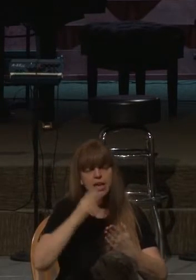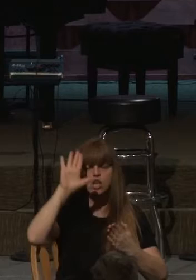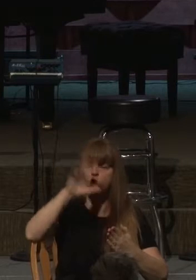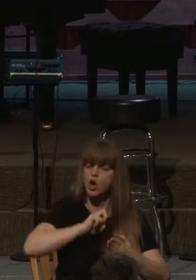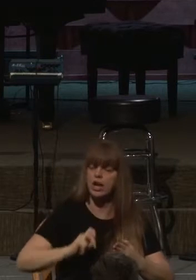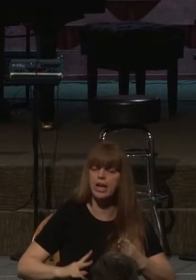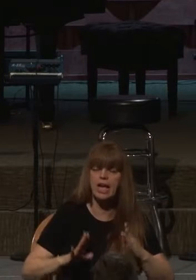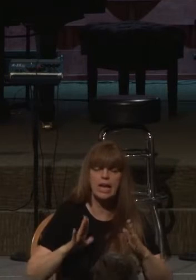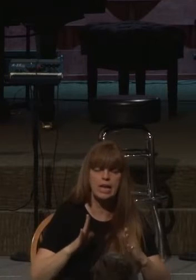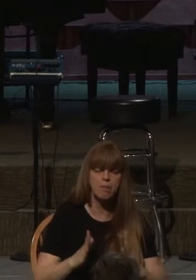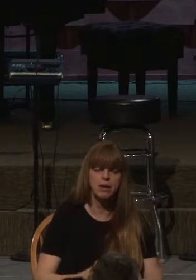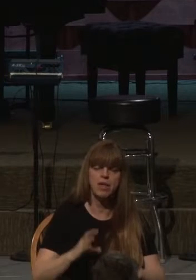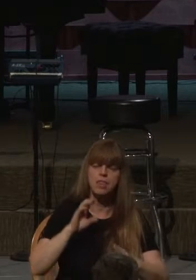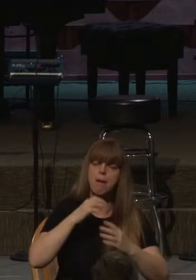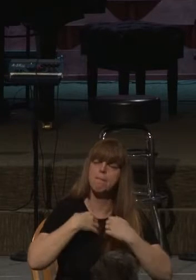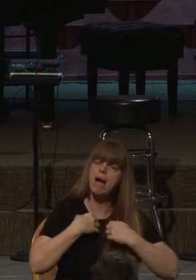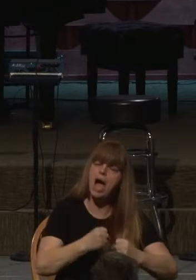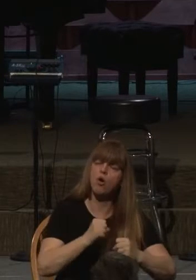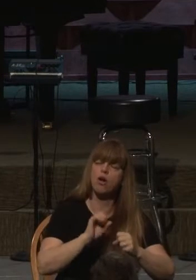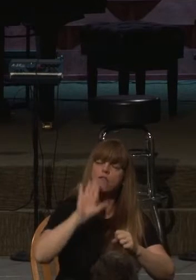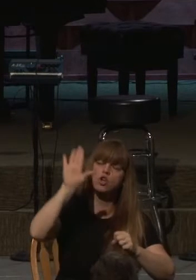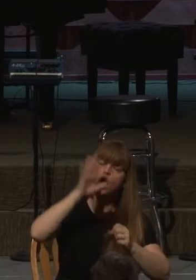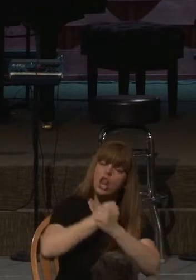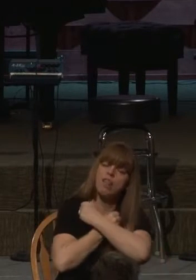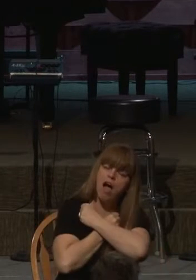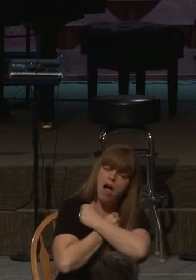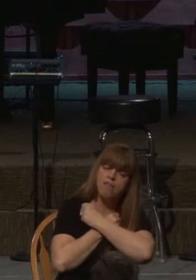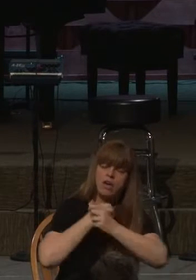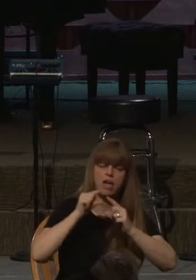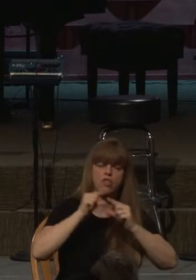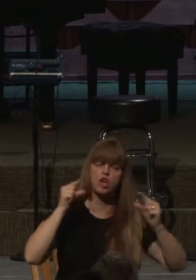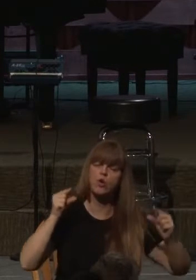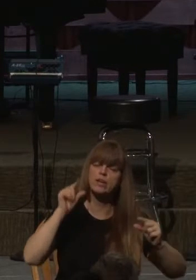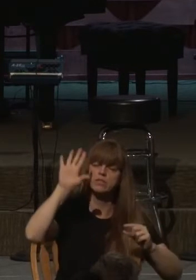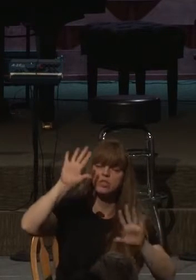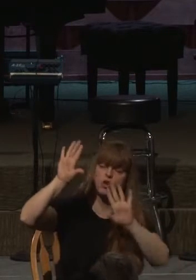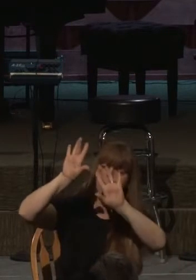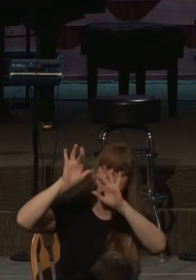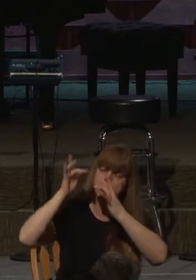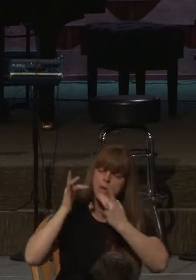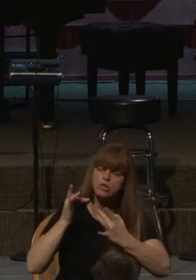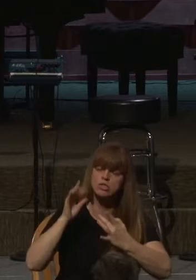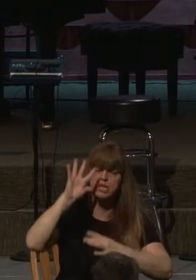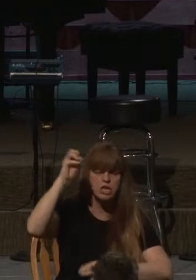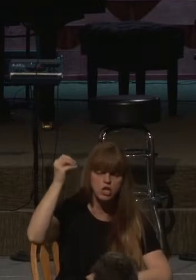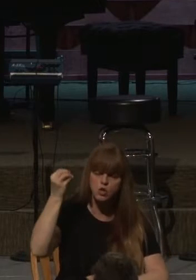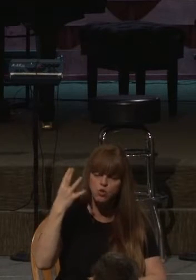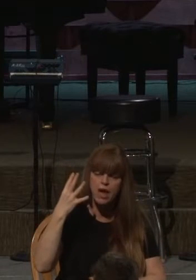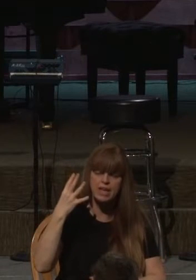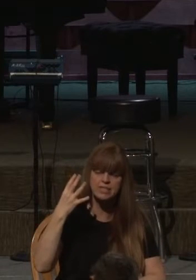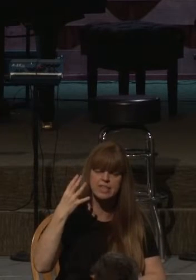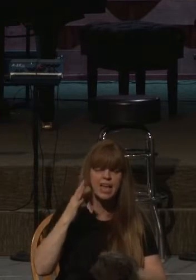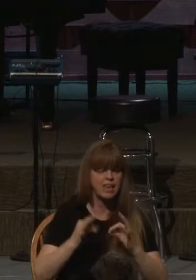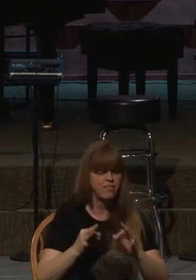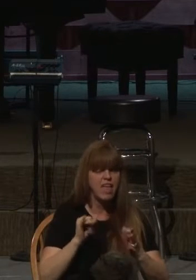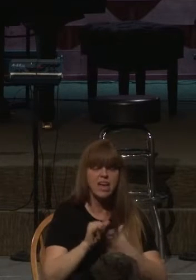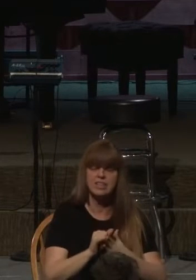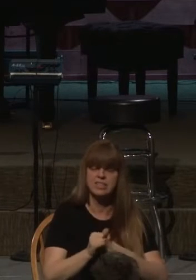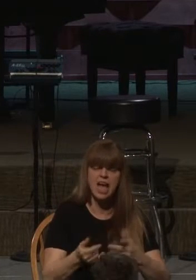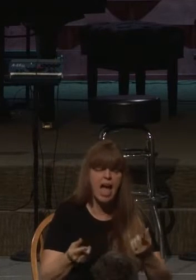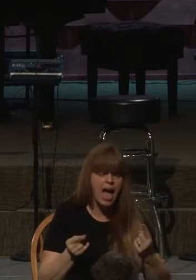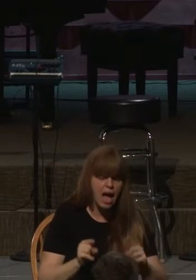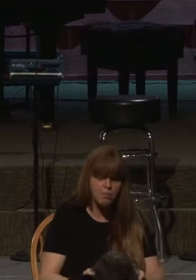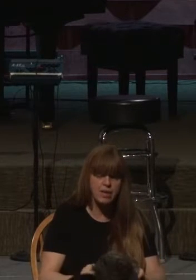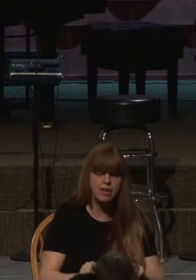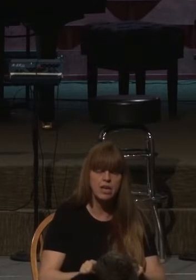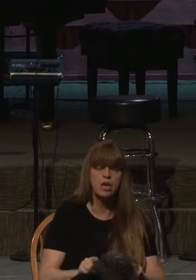power of your love, and the greatness of your mercy and grace. If that's to happen, it